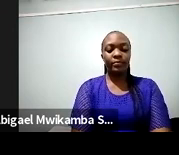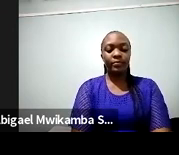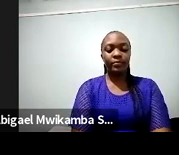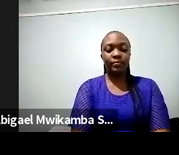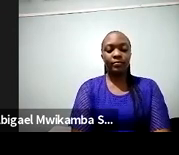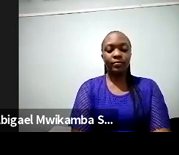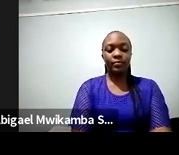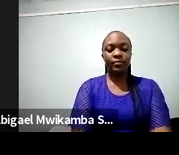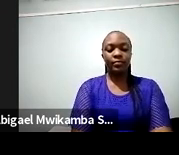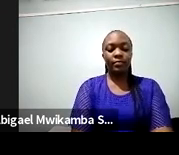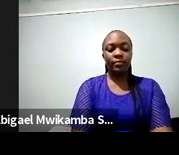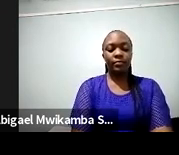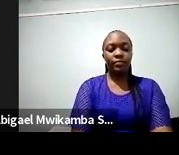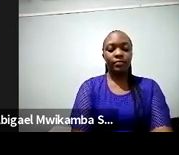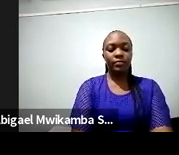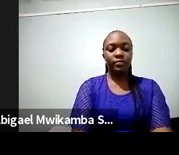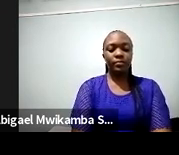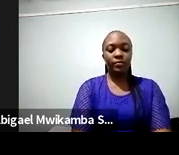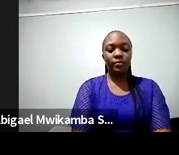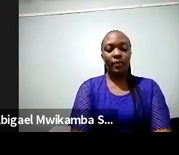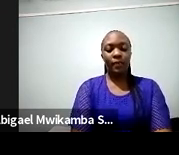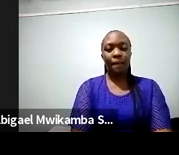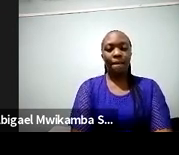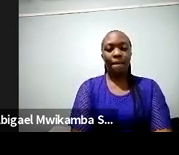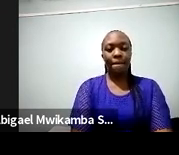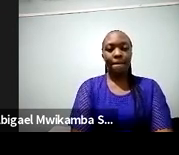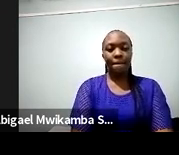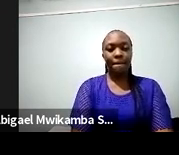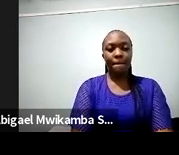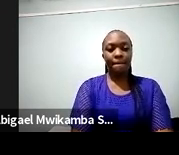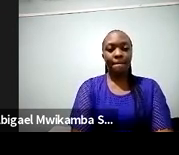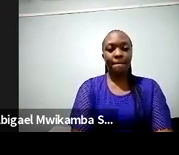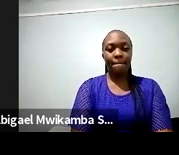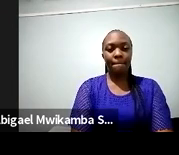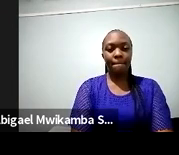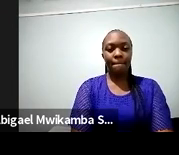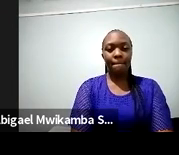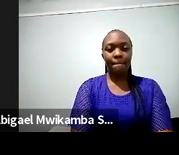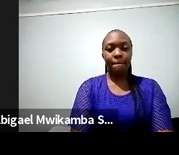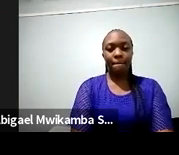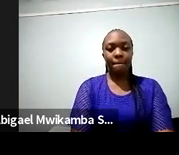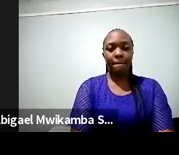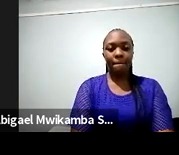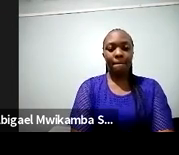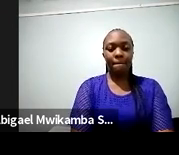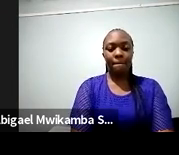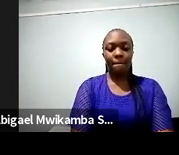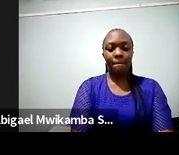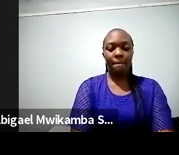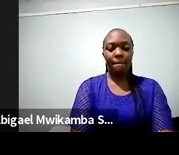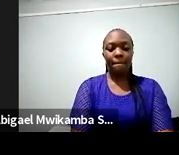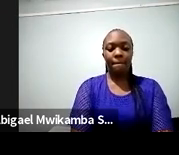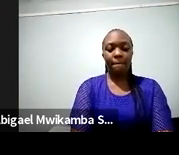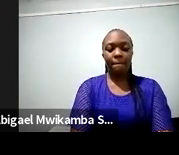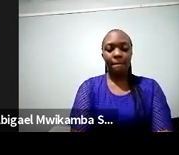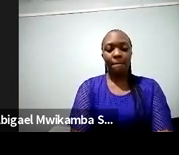Joseph. Yes, George. Where did you lose me again?